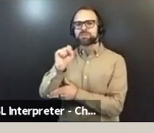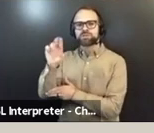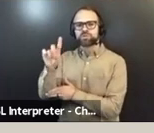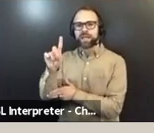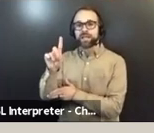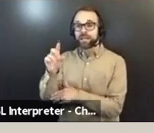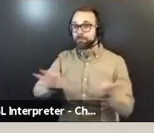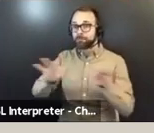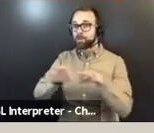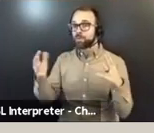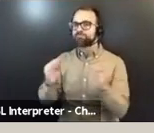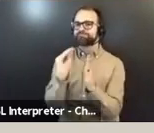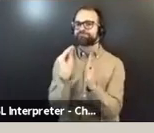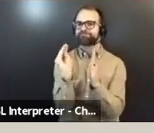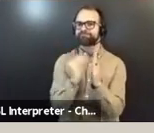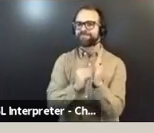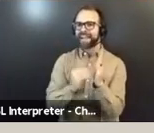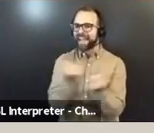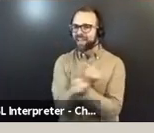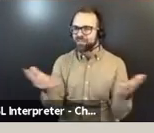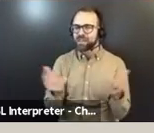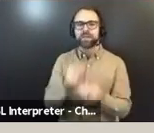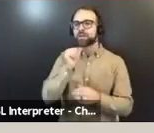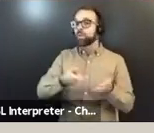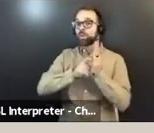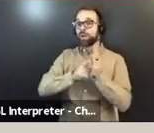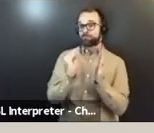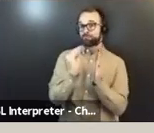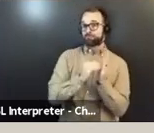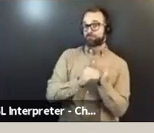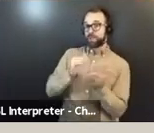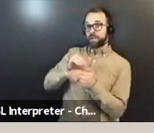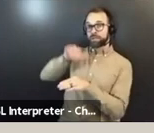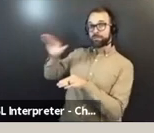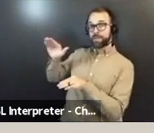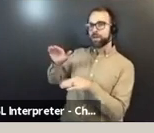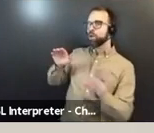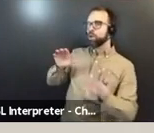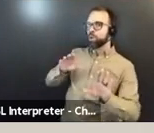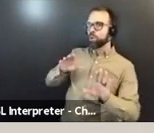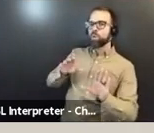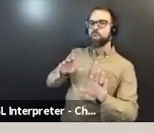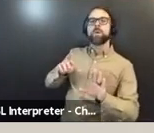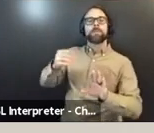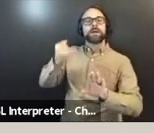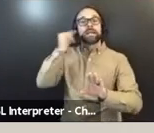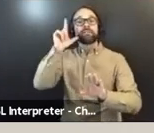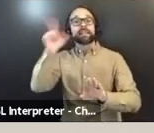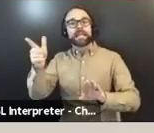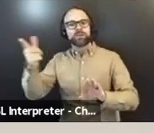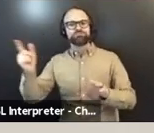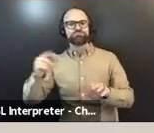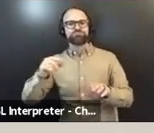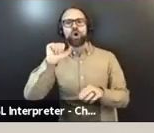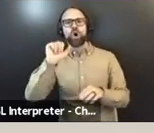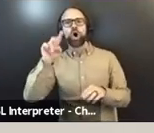everything. And now it's not required to actually submit the claim, but if you get flagged for an audit, and as a first-time